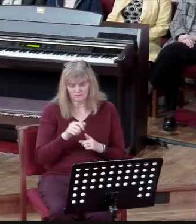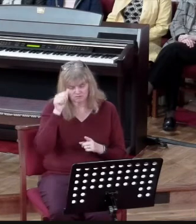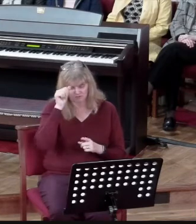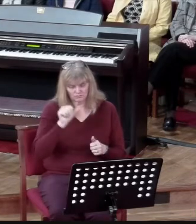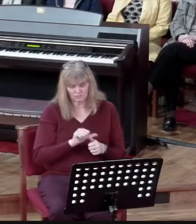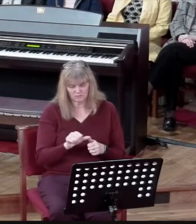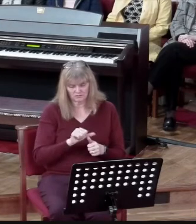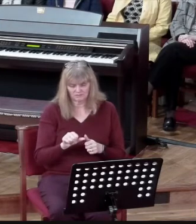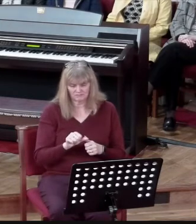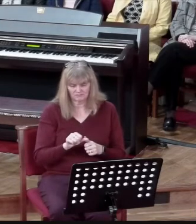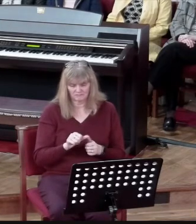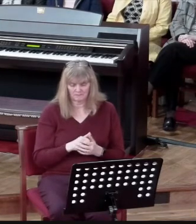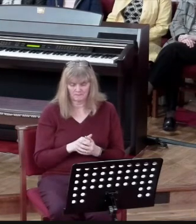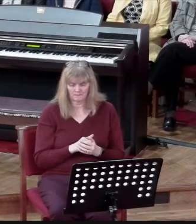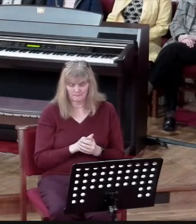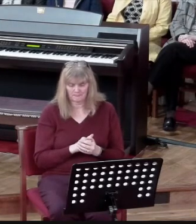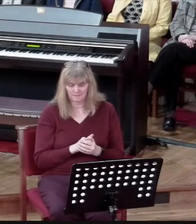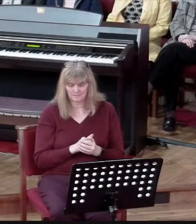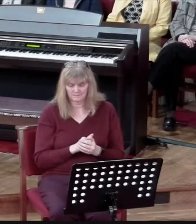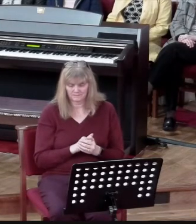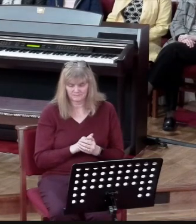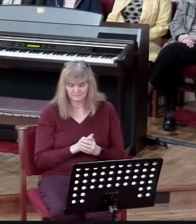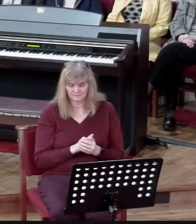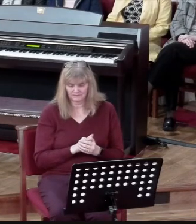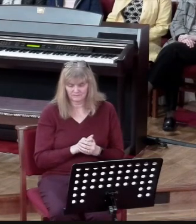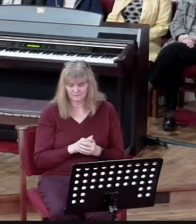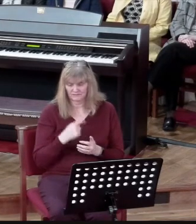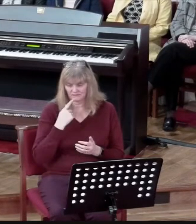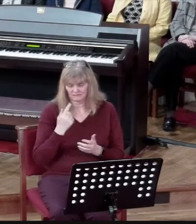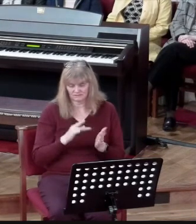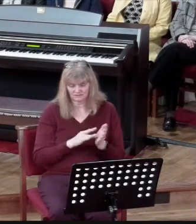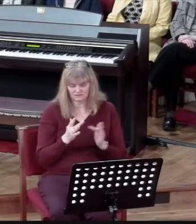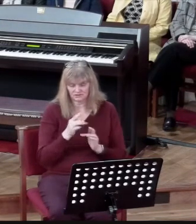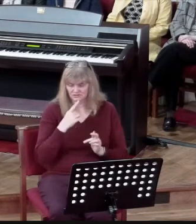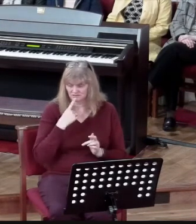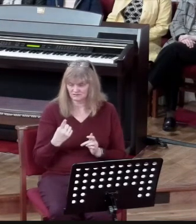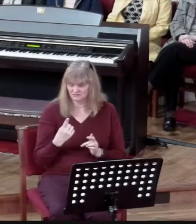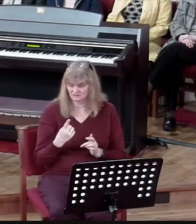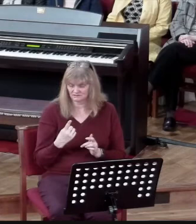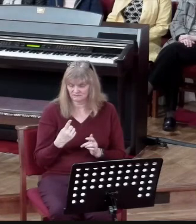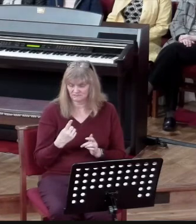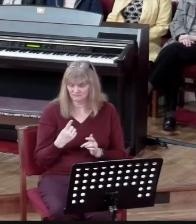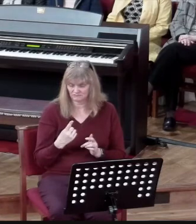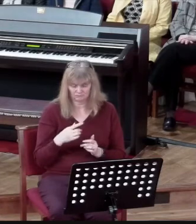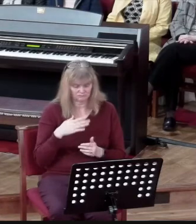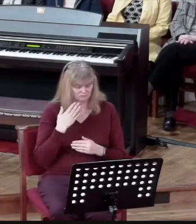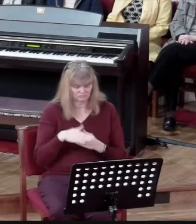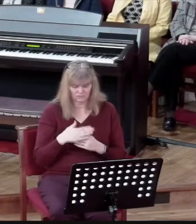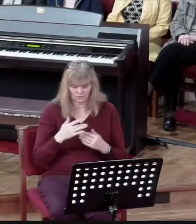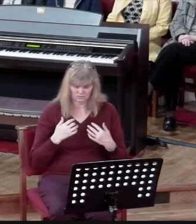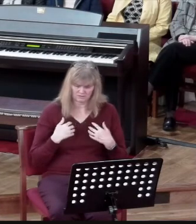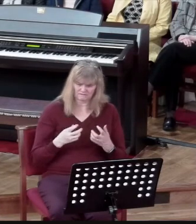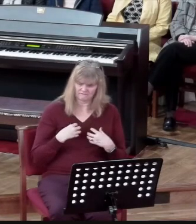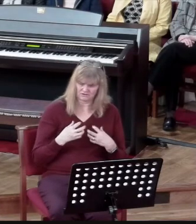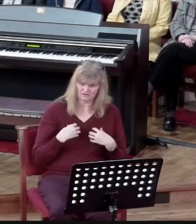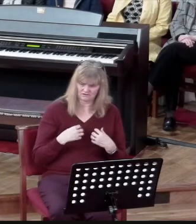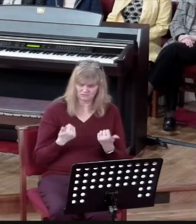afraid. From now on, you will catch people. Or in the old ways, I will make you fishers